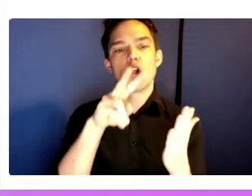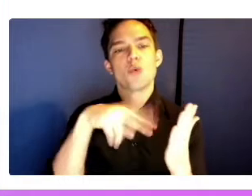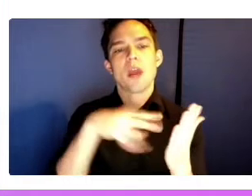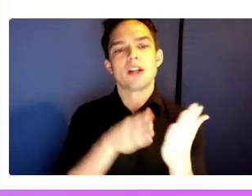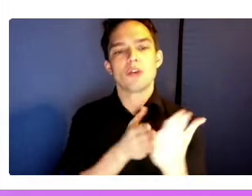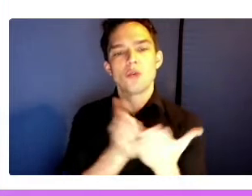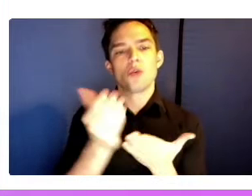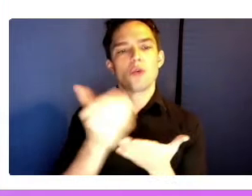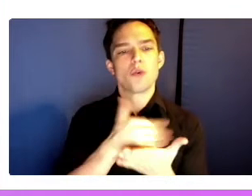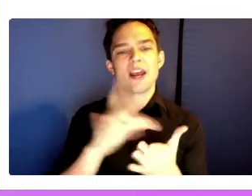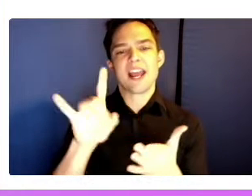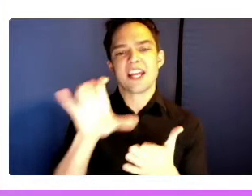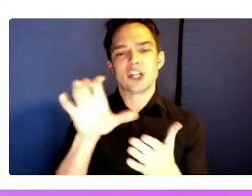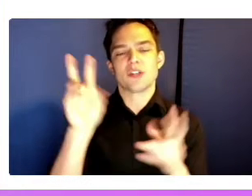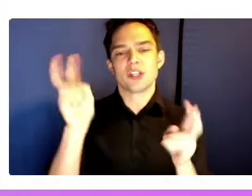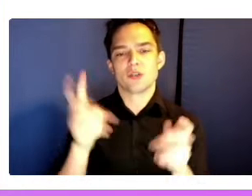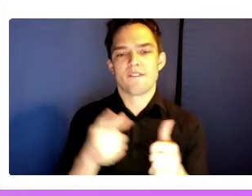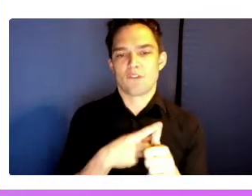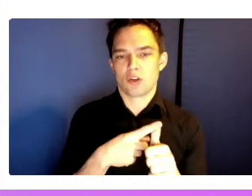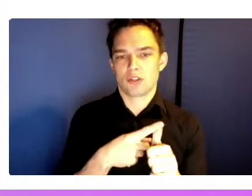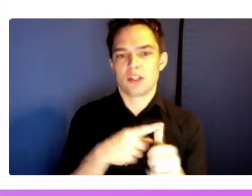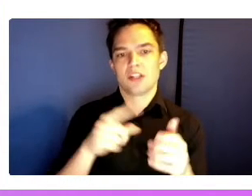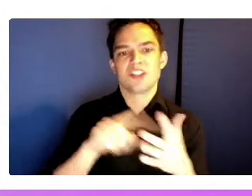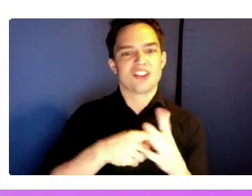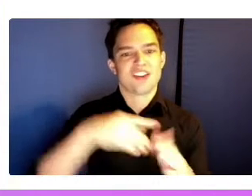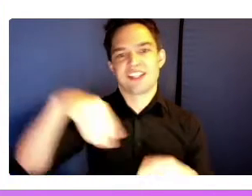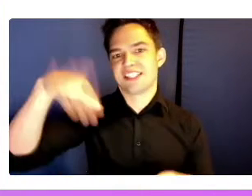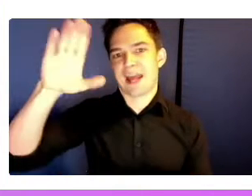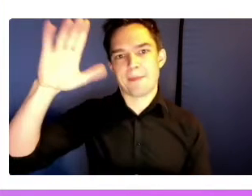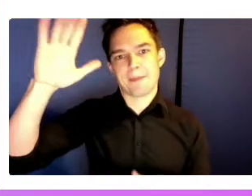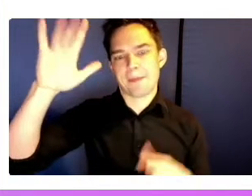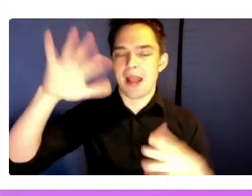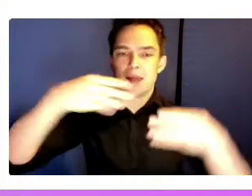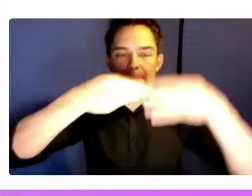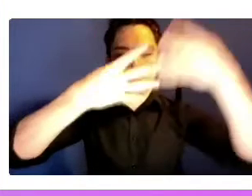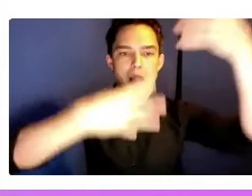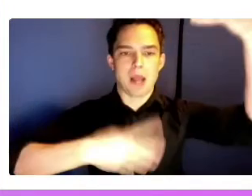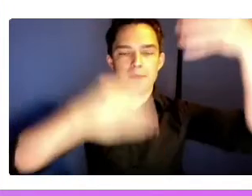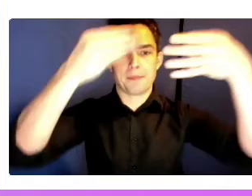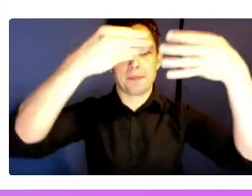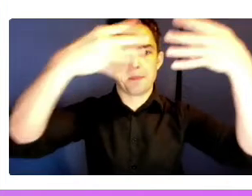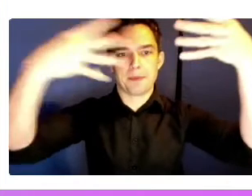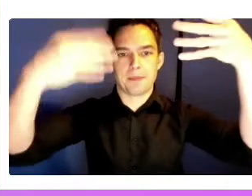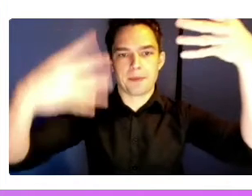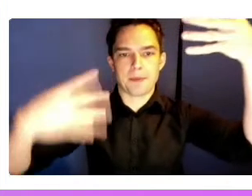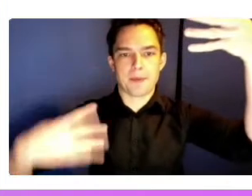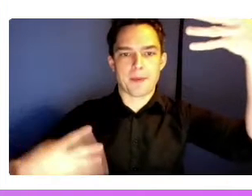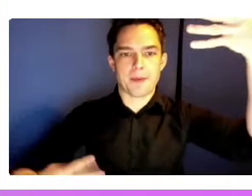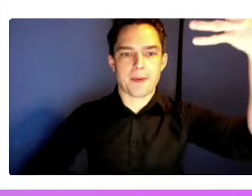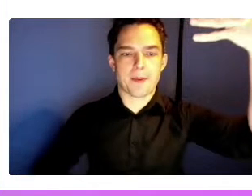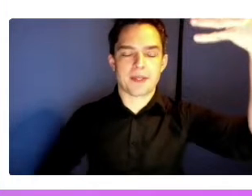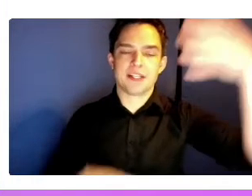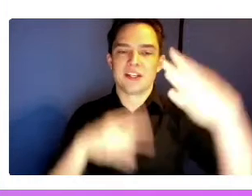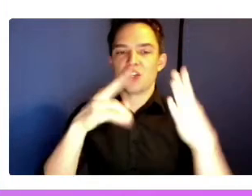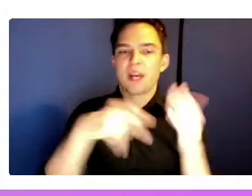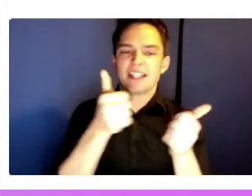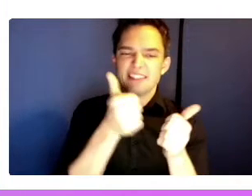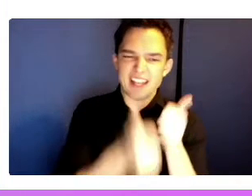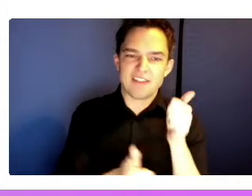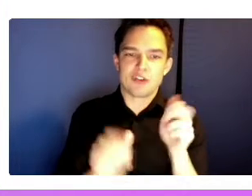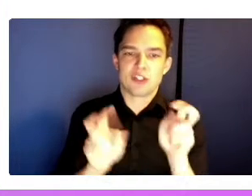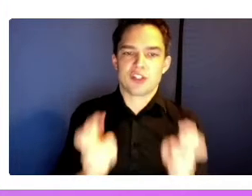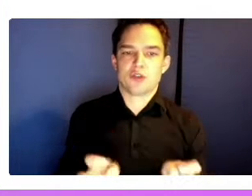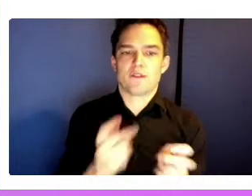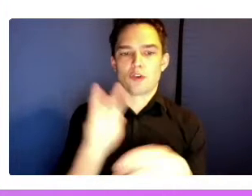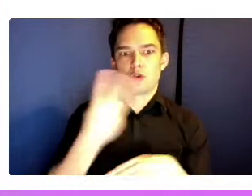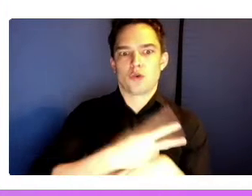all 800 issues. He started at the top and opened each one in a new tab and read every single issue for 2 days. He